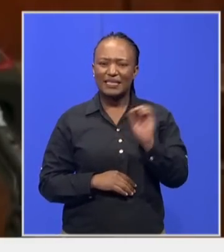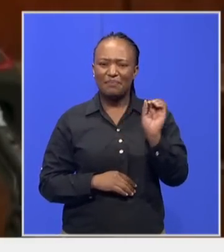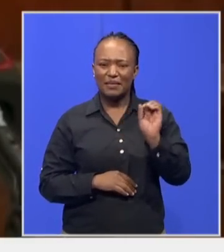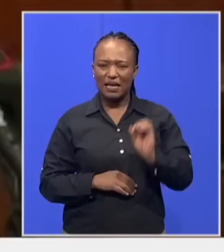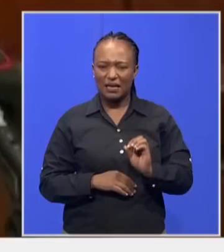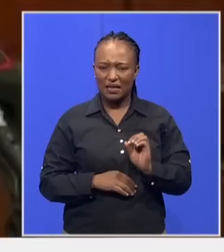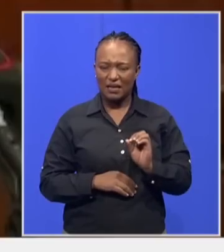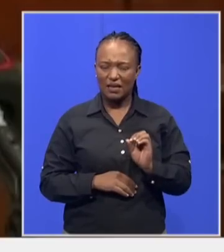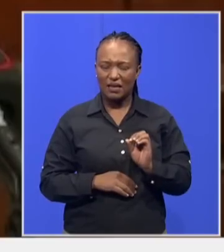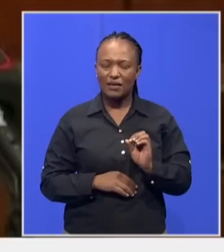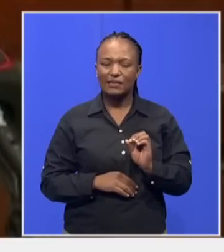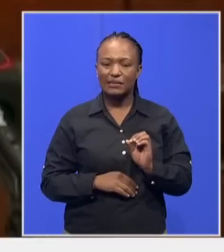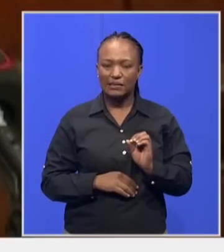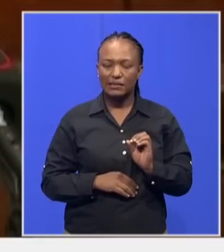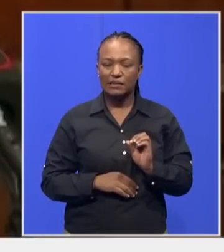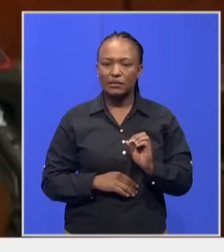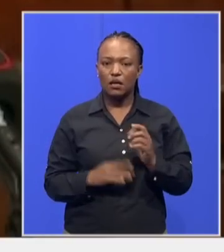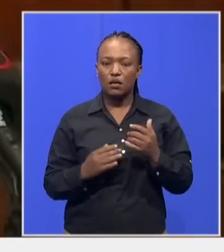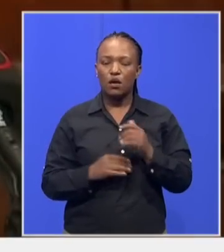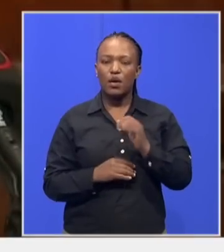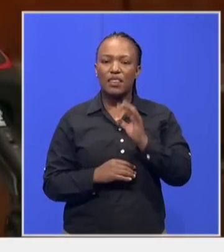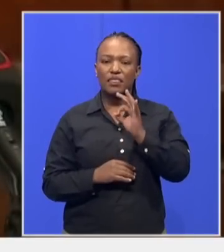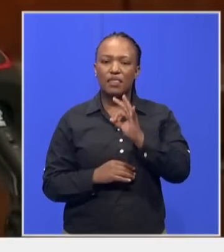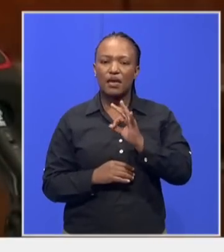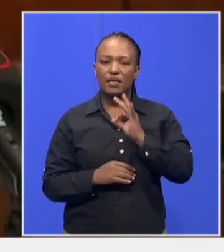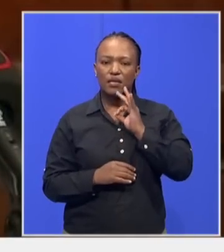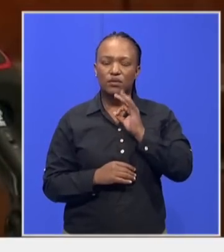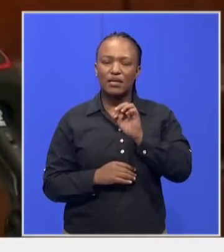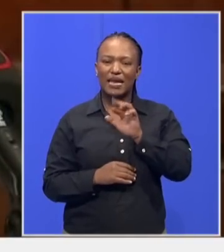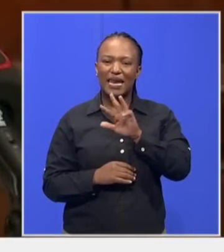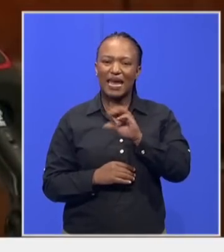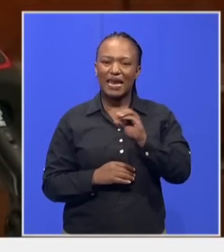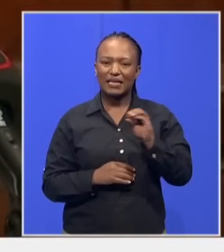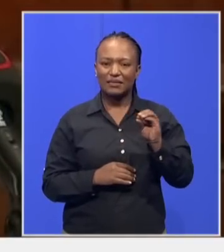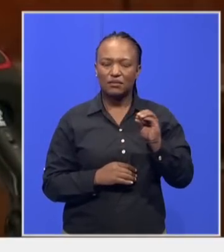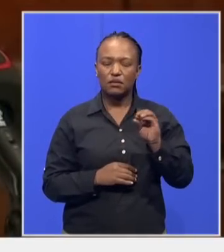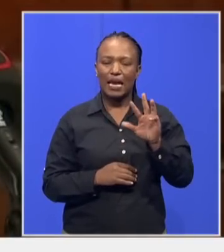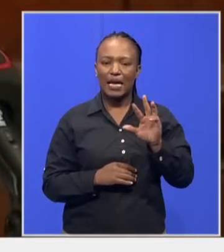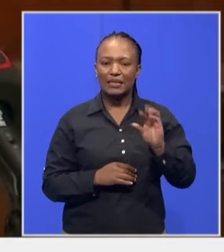factor, of course, it's giving us 3,990 megawatts.